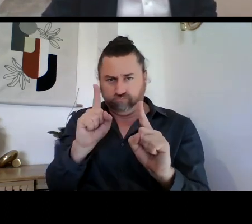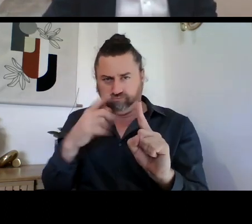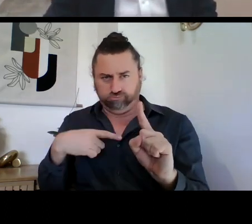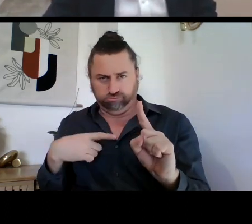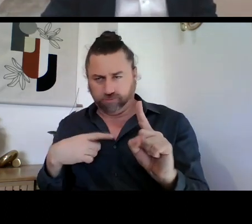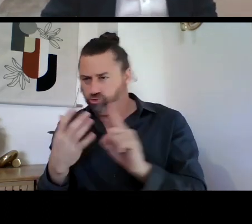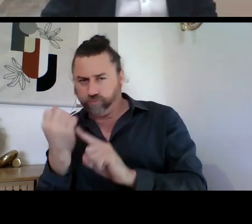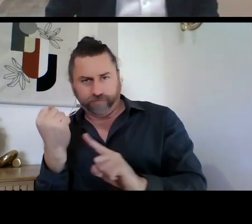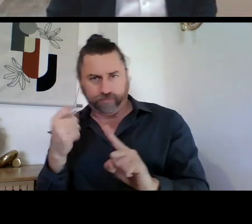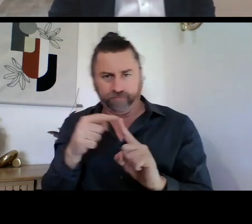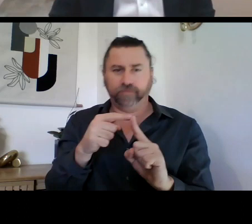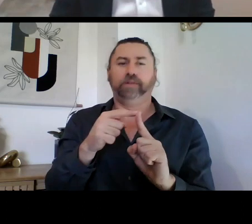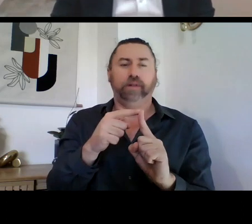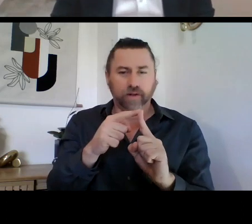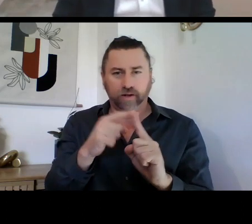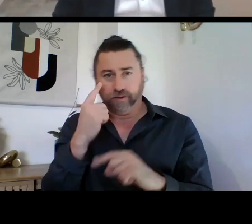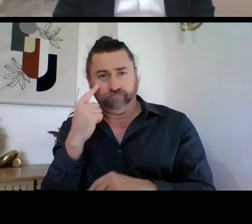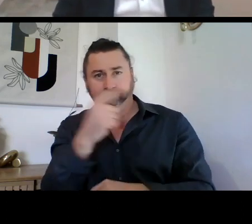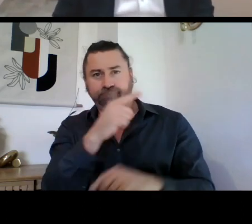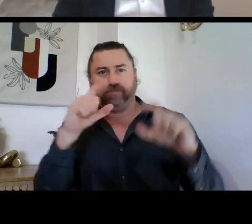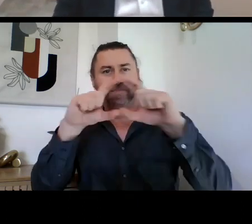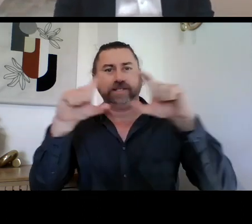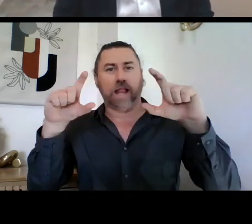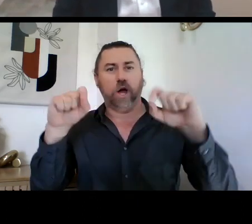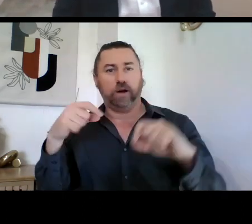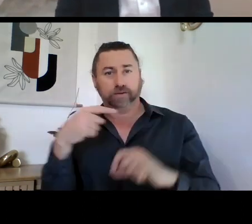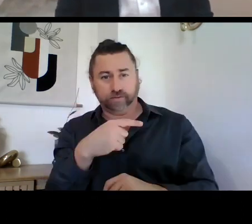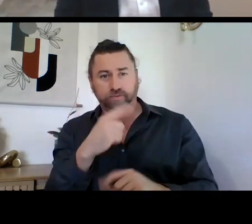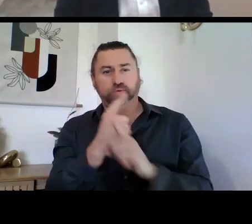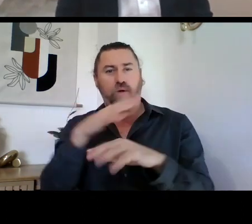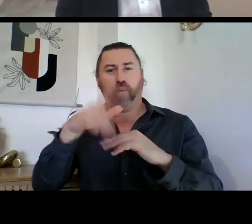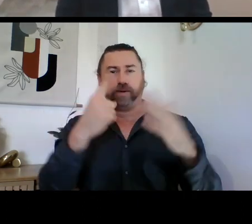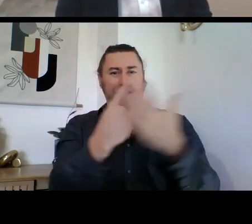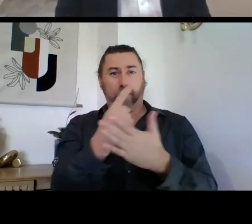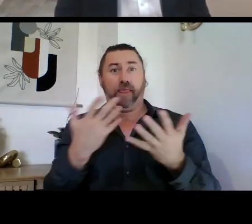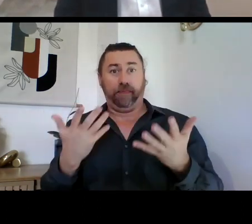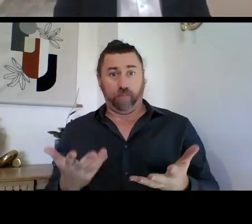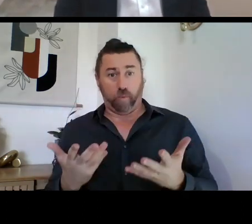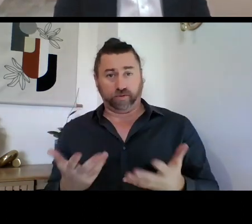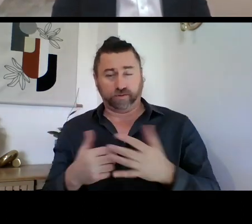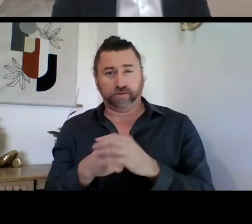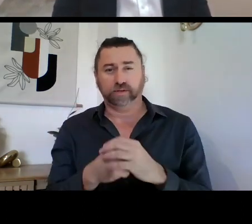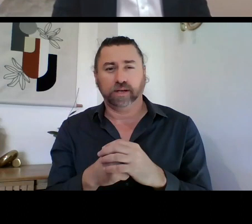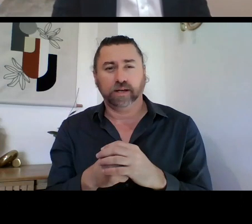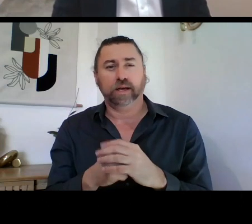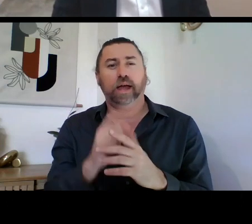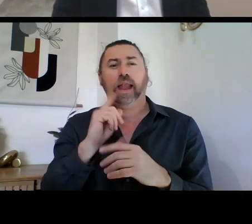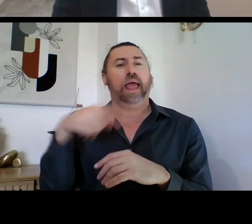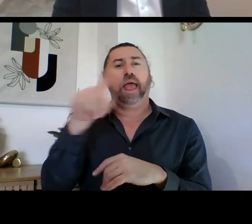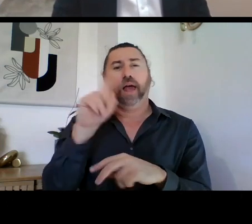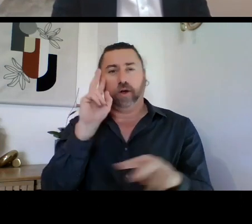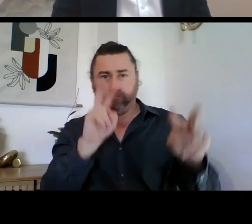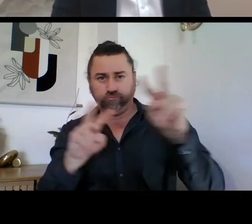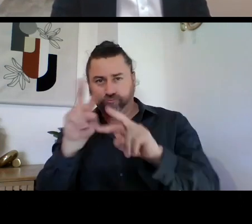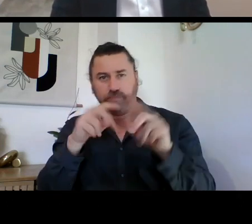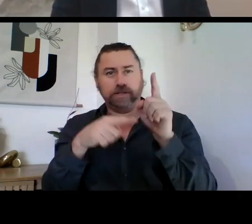this slide summarises the current assessment arrangements. Older Australians are currently screened